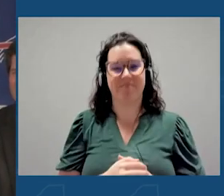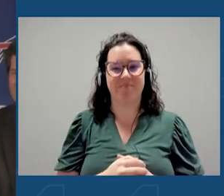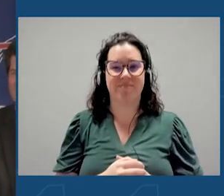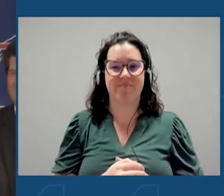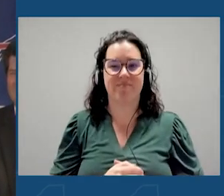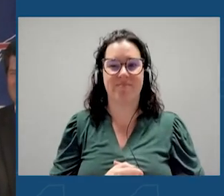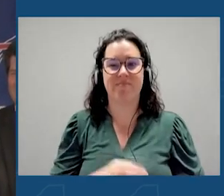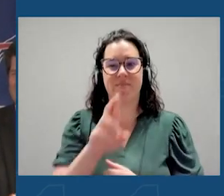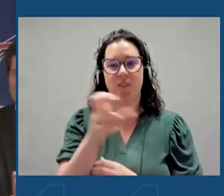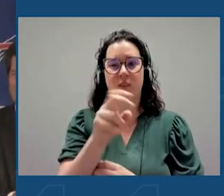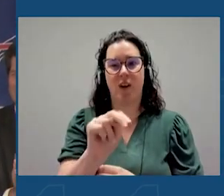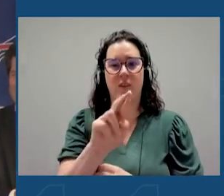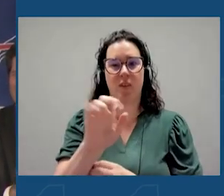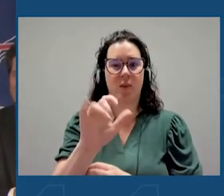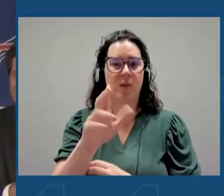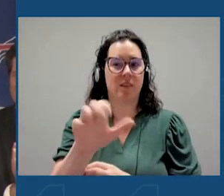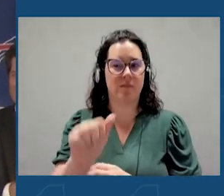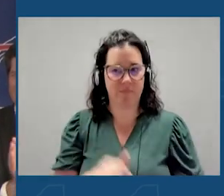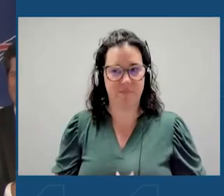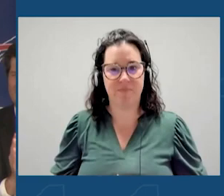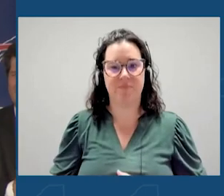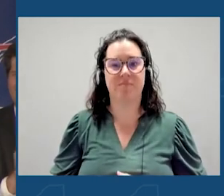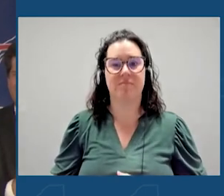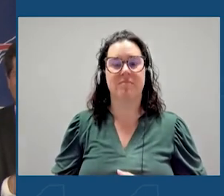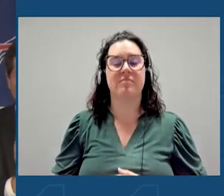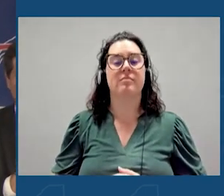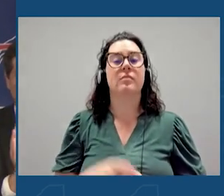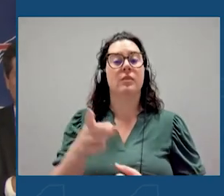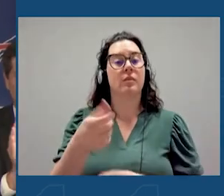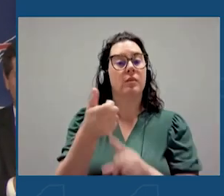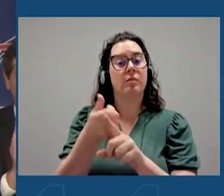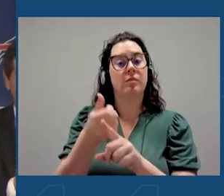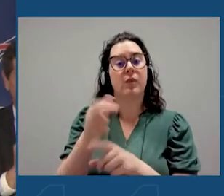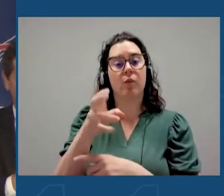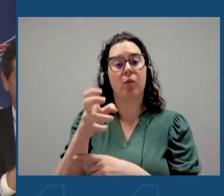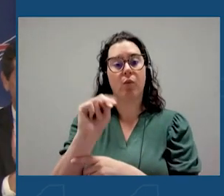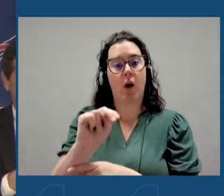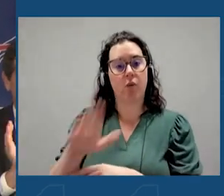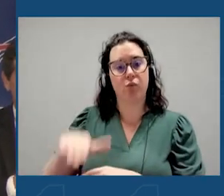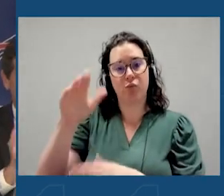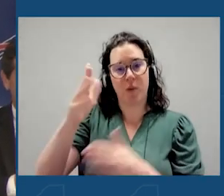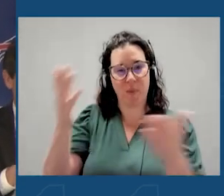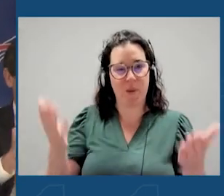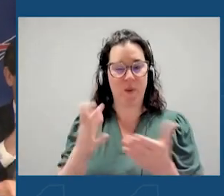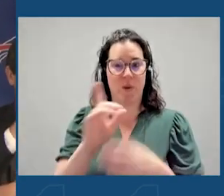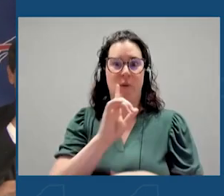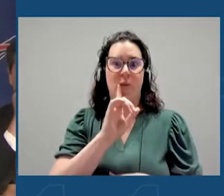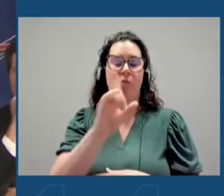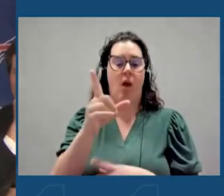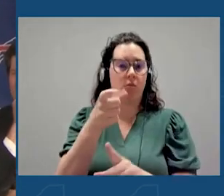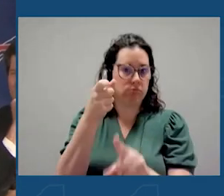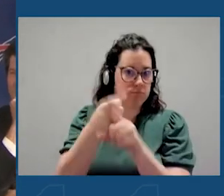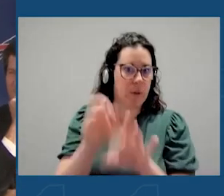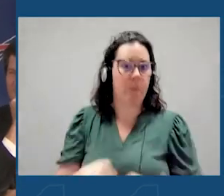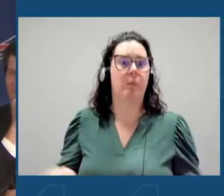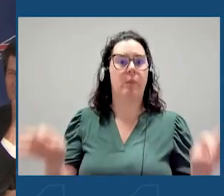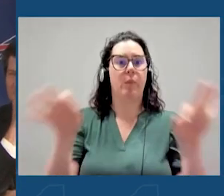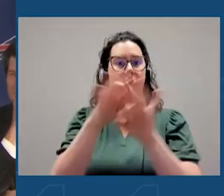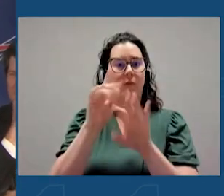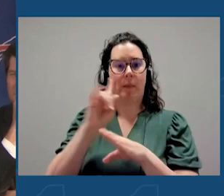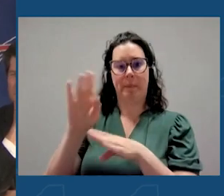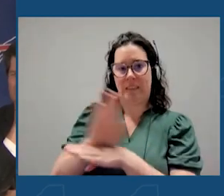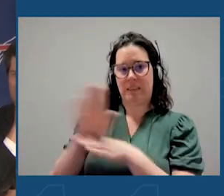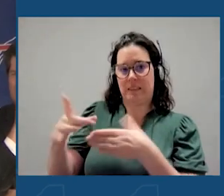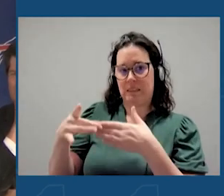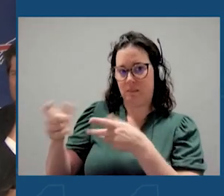Ron Raccuia. Ron, who is a Buffalo native, has been instrumental in leading the business side of the Bills